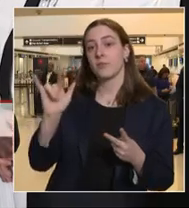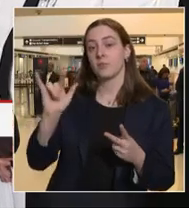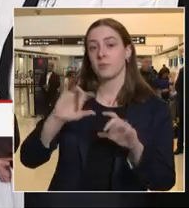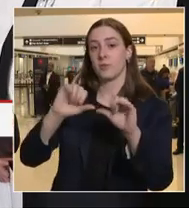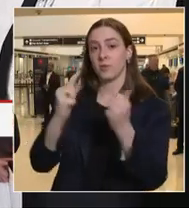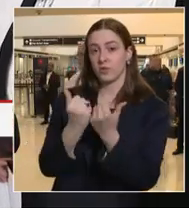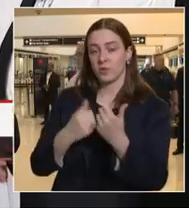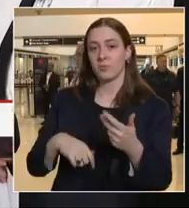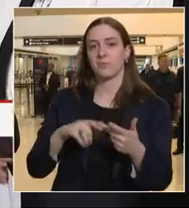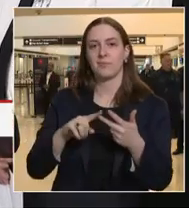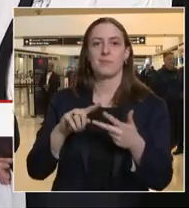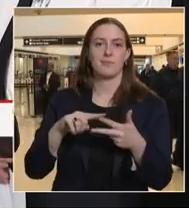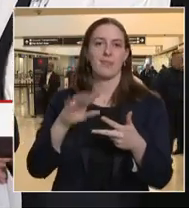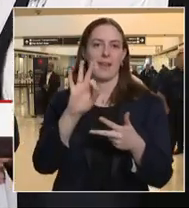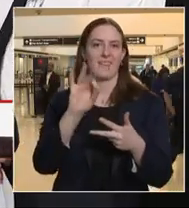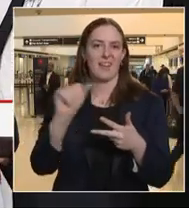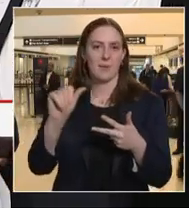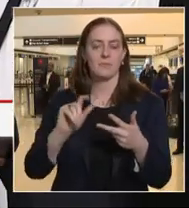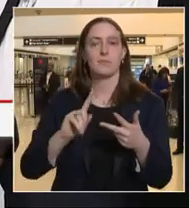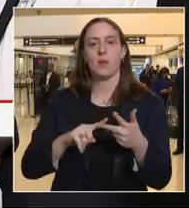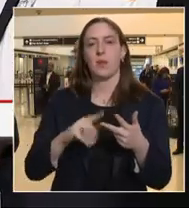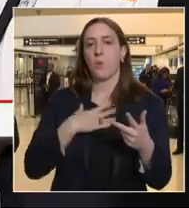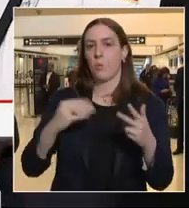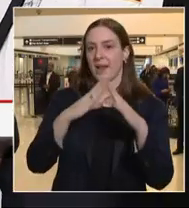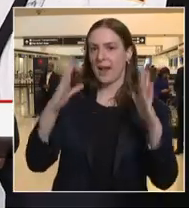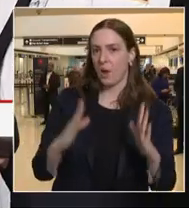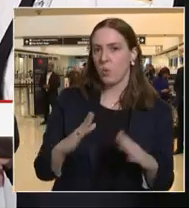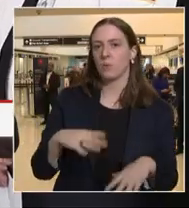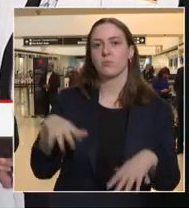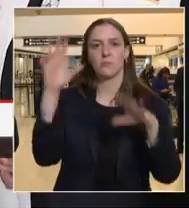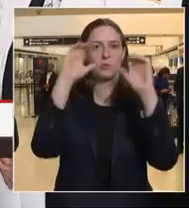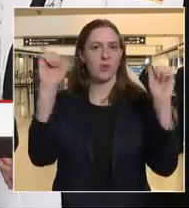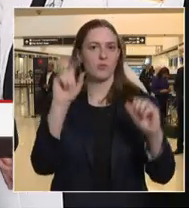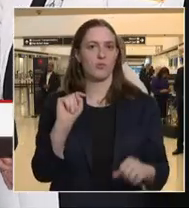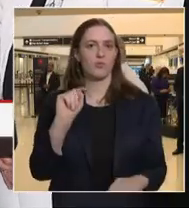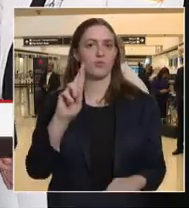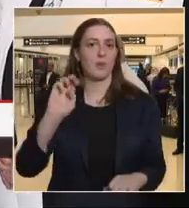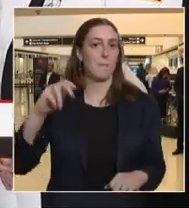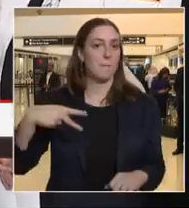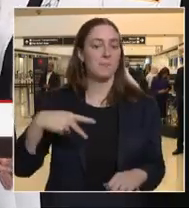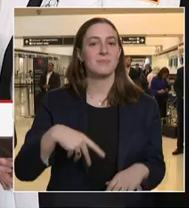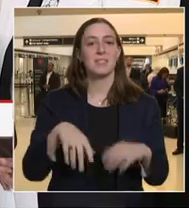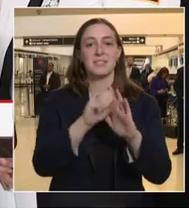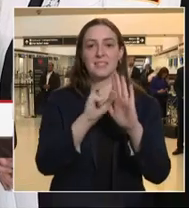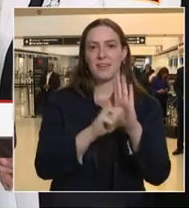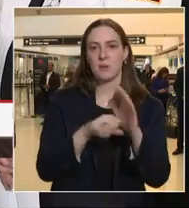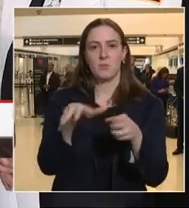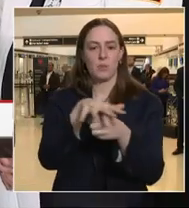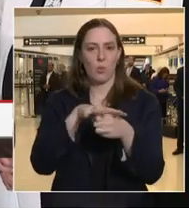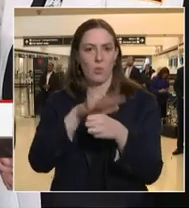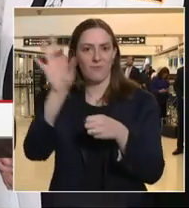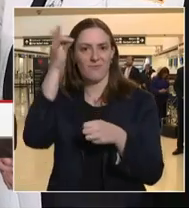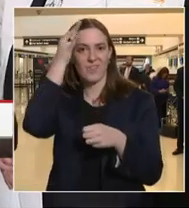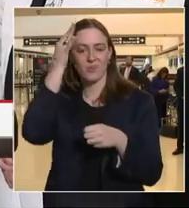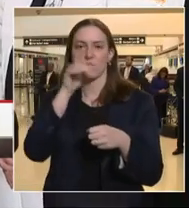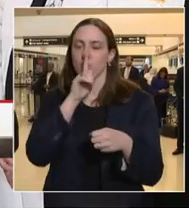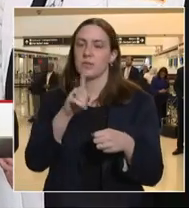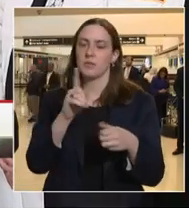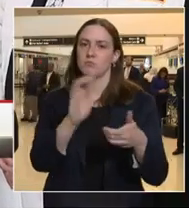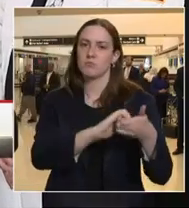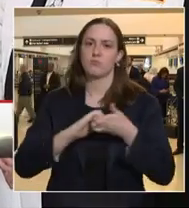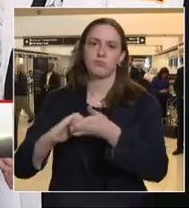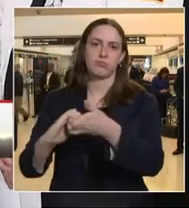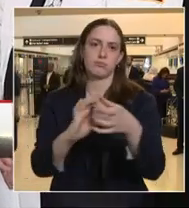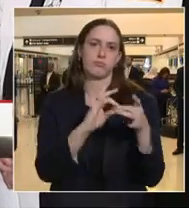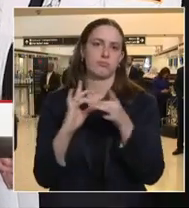Trump, local, state, and federal partners, all working together on this incident in